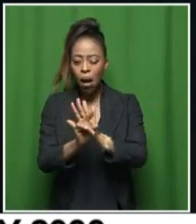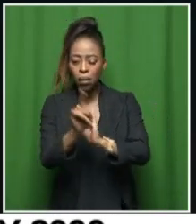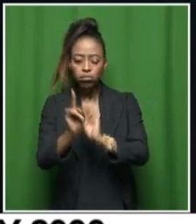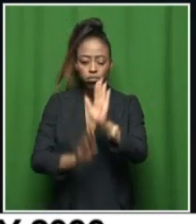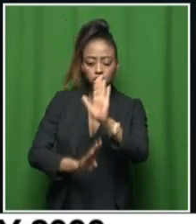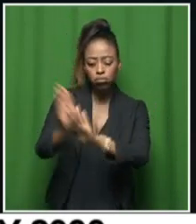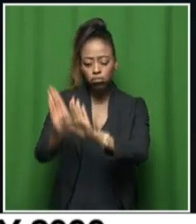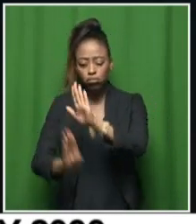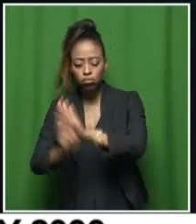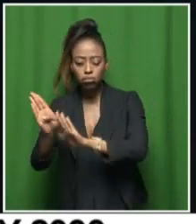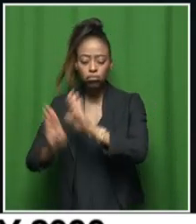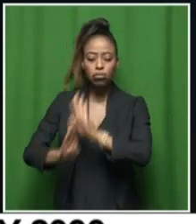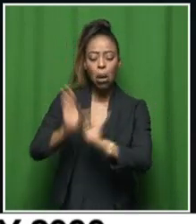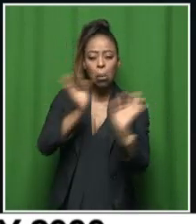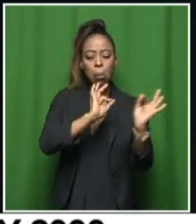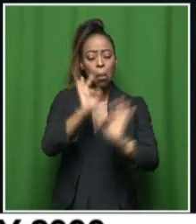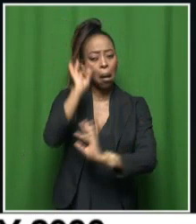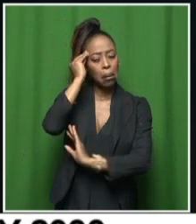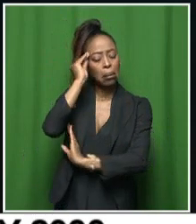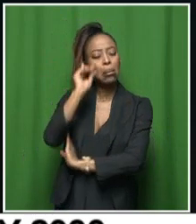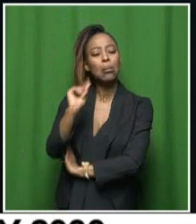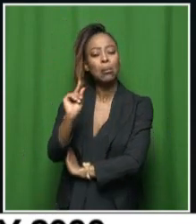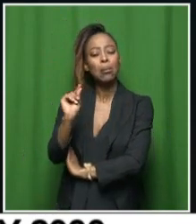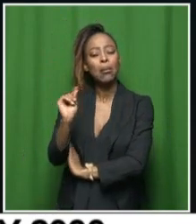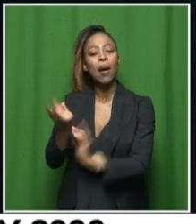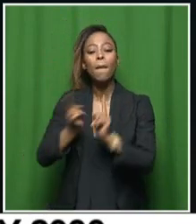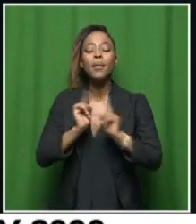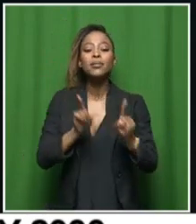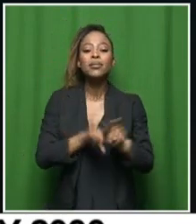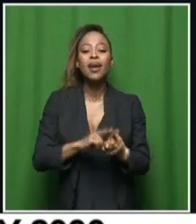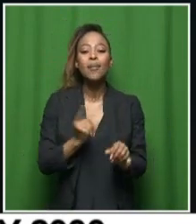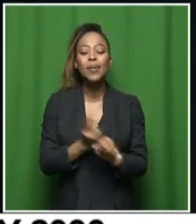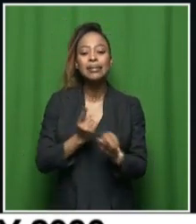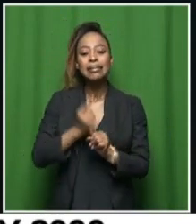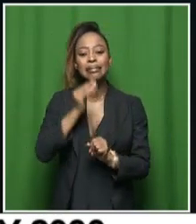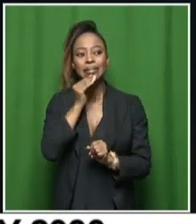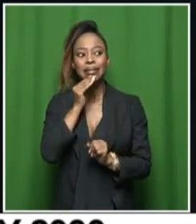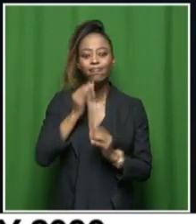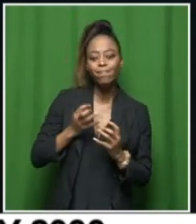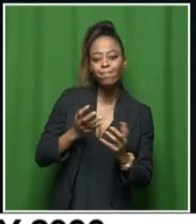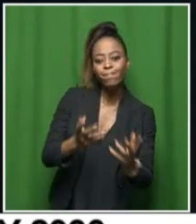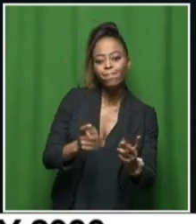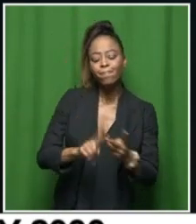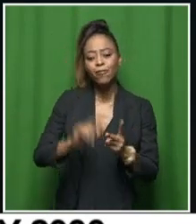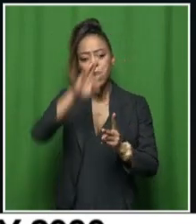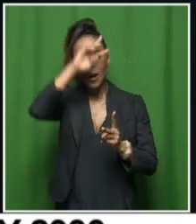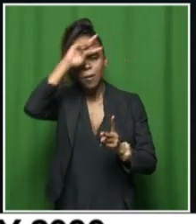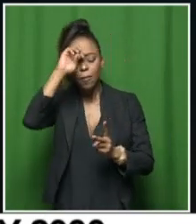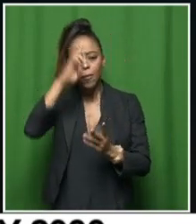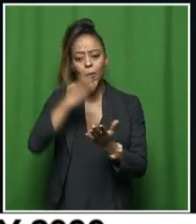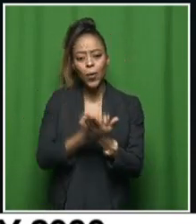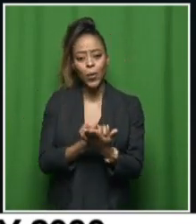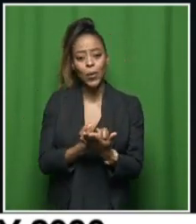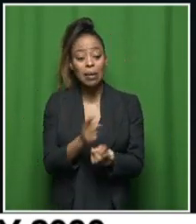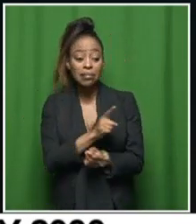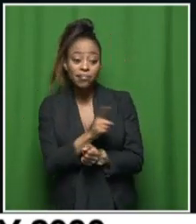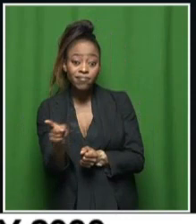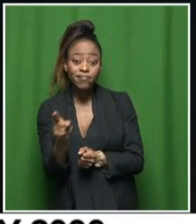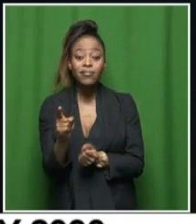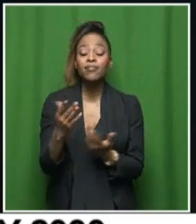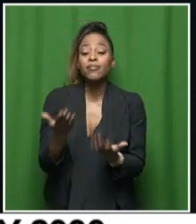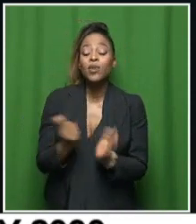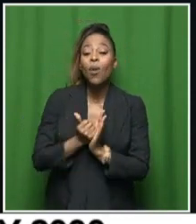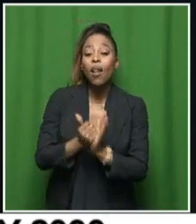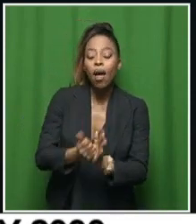interesting industry. And I think an industry in terms of green and blue economies that will definitely serve